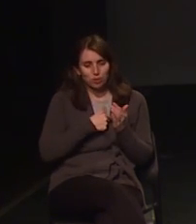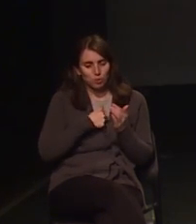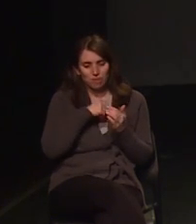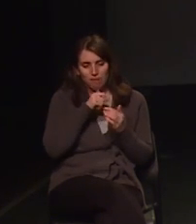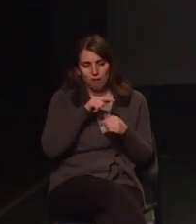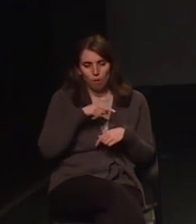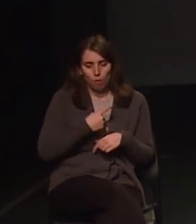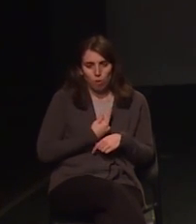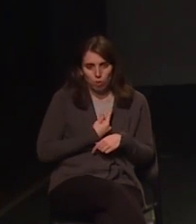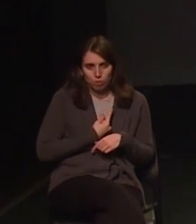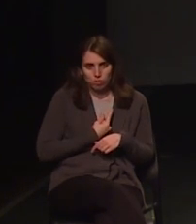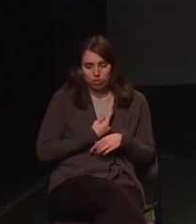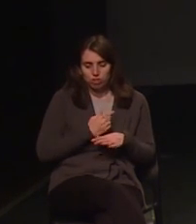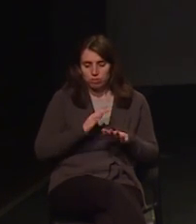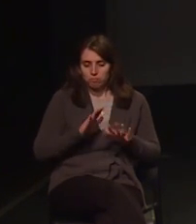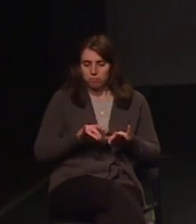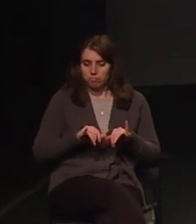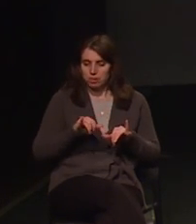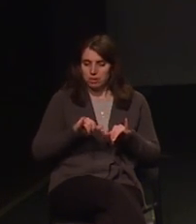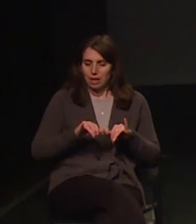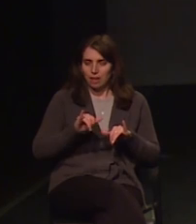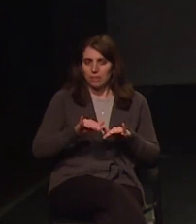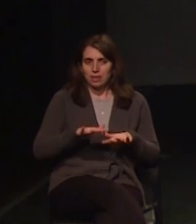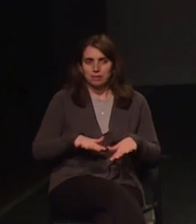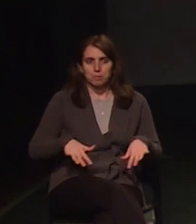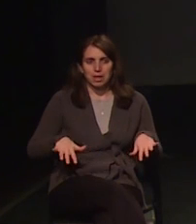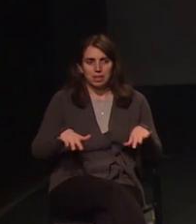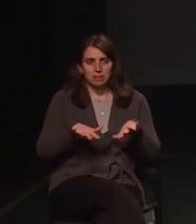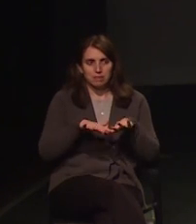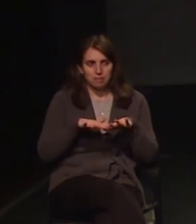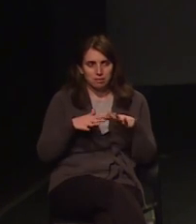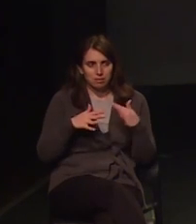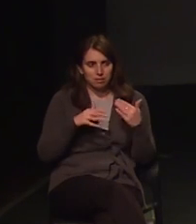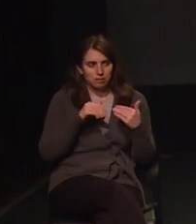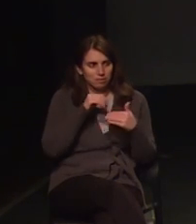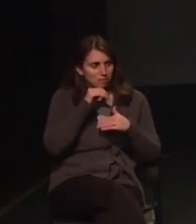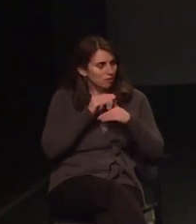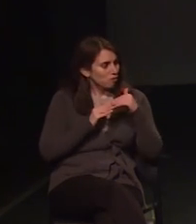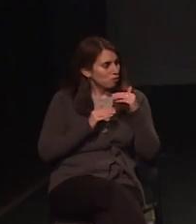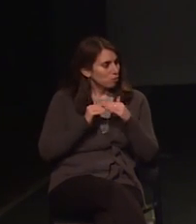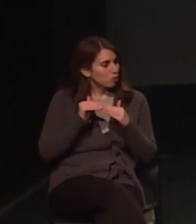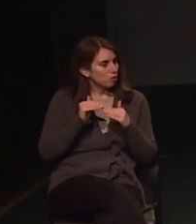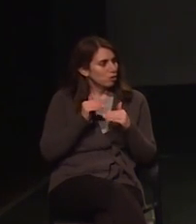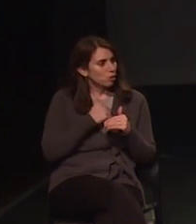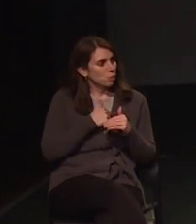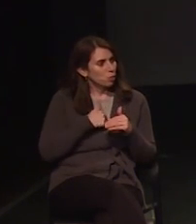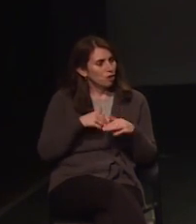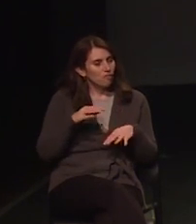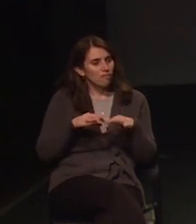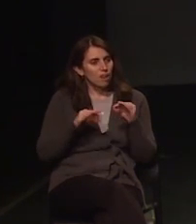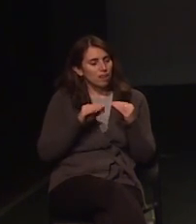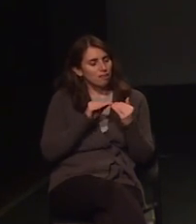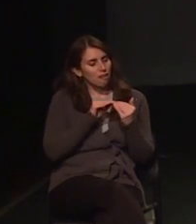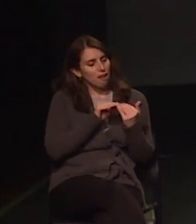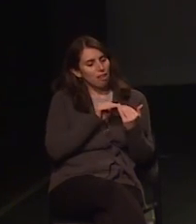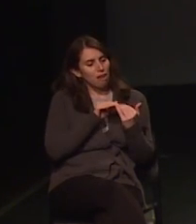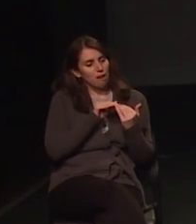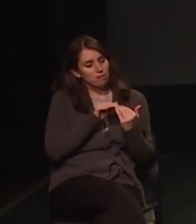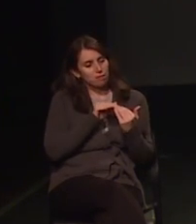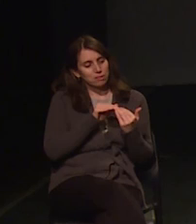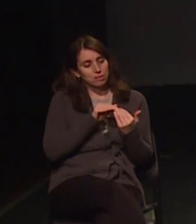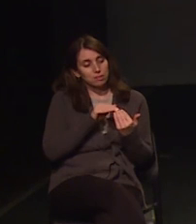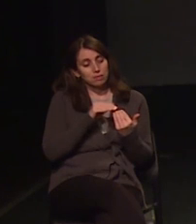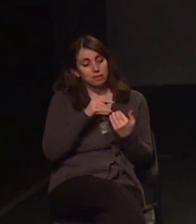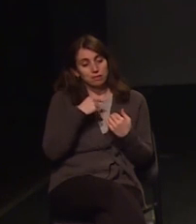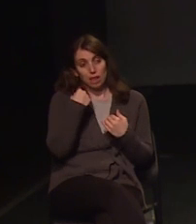that space of uncertainty and discomfort. And we're finding allies who look like us and who look very different